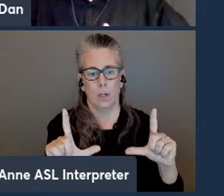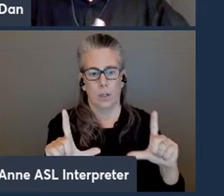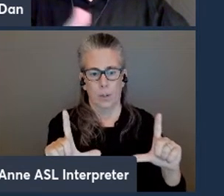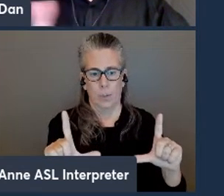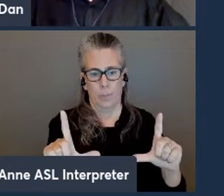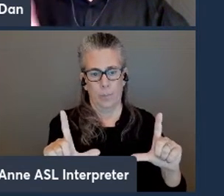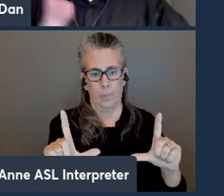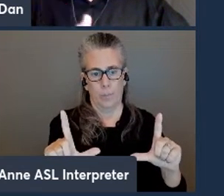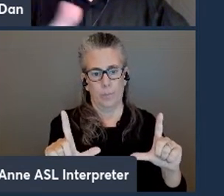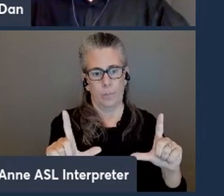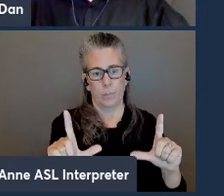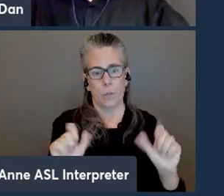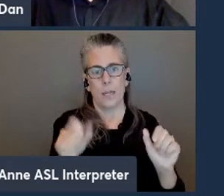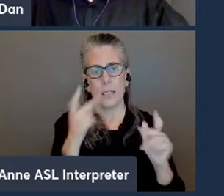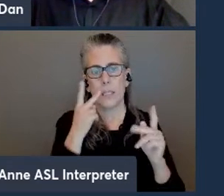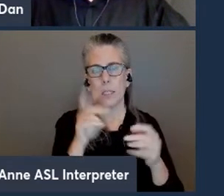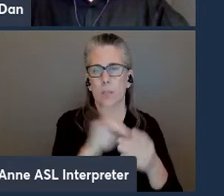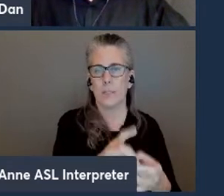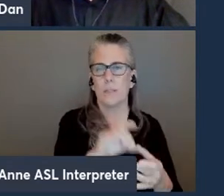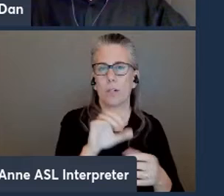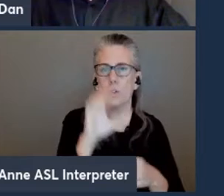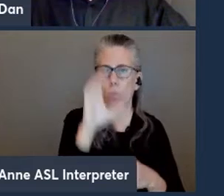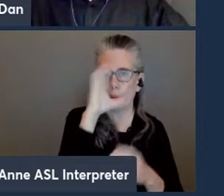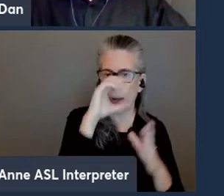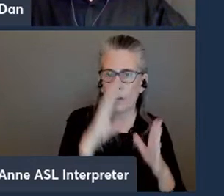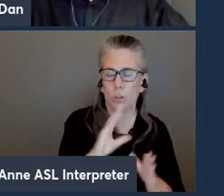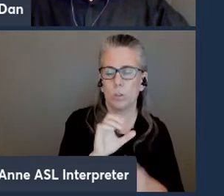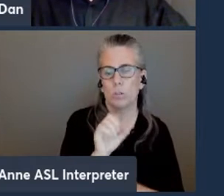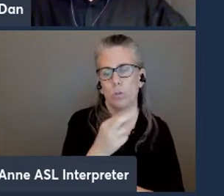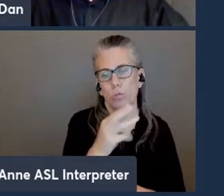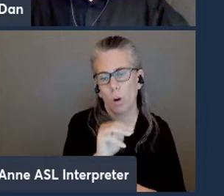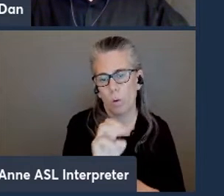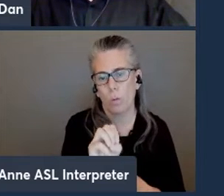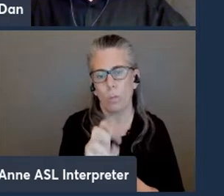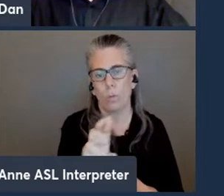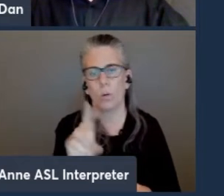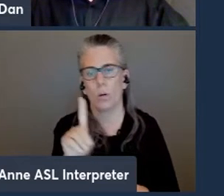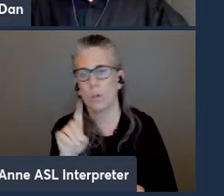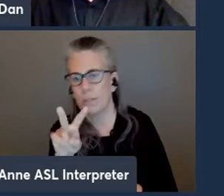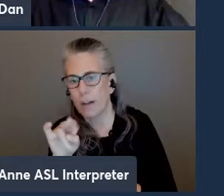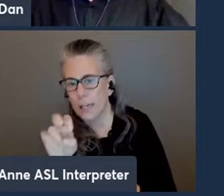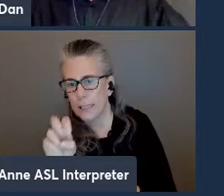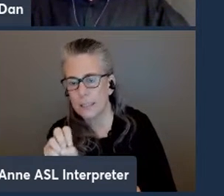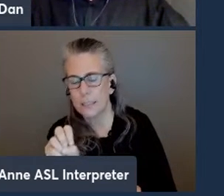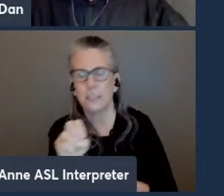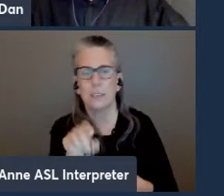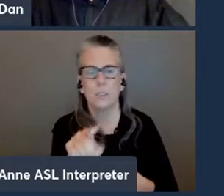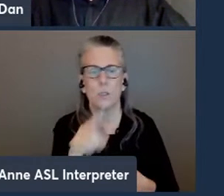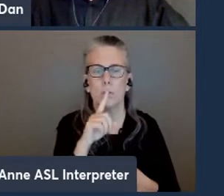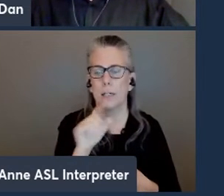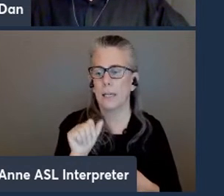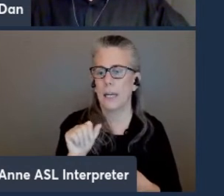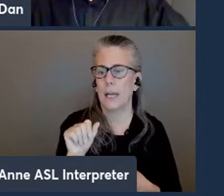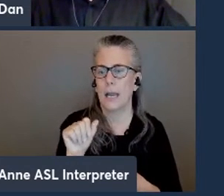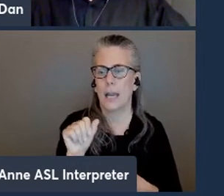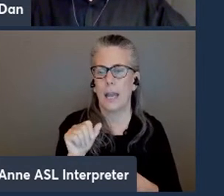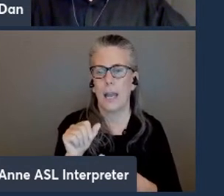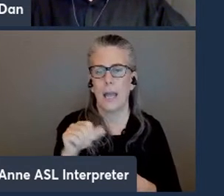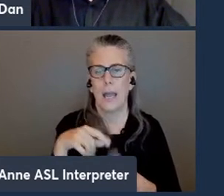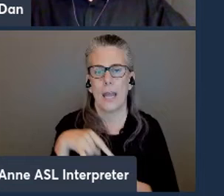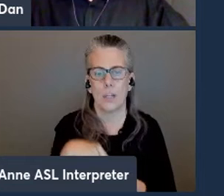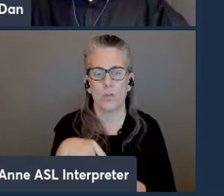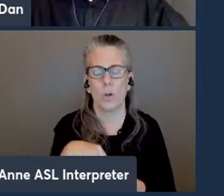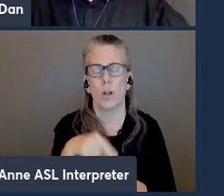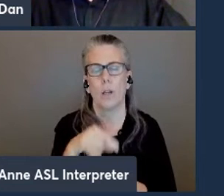to Chrome or a browser or a device. Mm-hmm. In this case, it looks like Chrome Android is being impacted mm-hmm. with this particular issue. I could even see